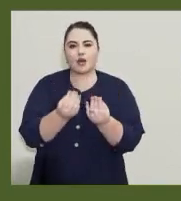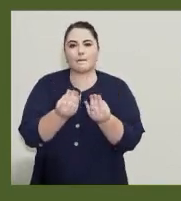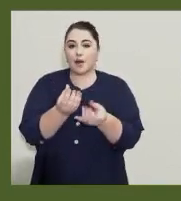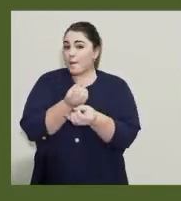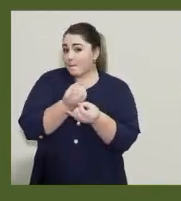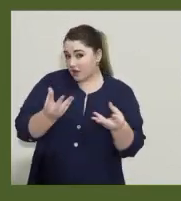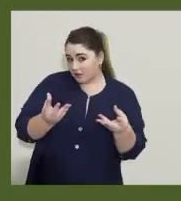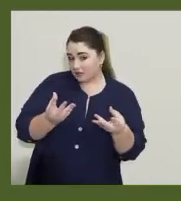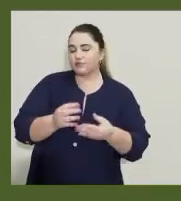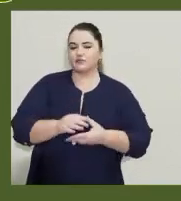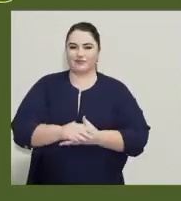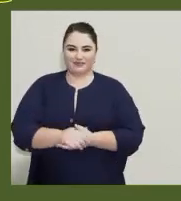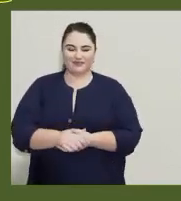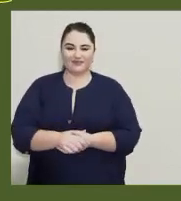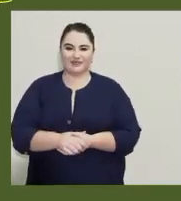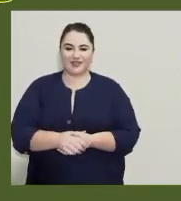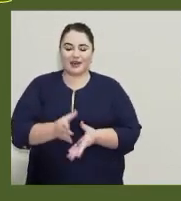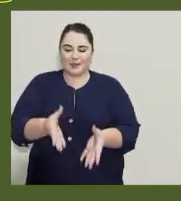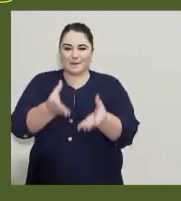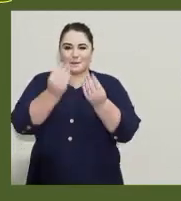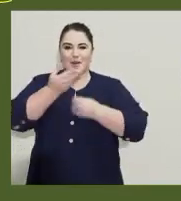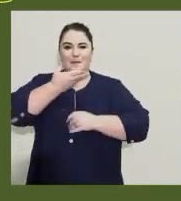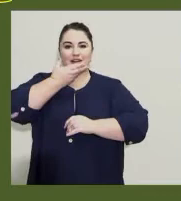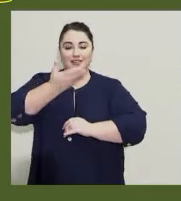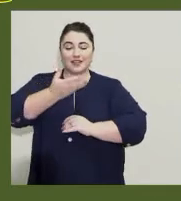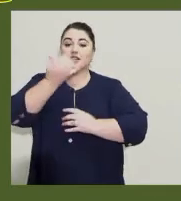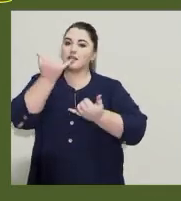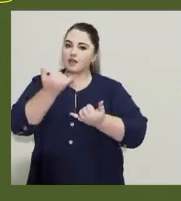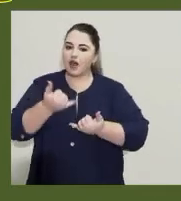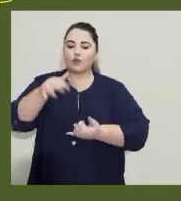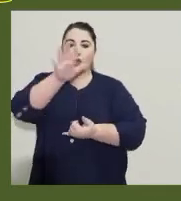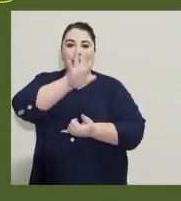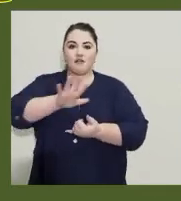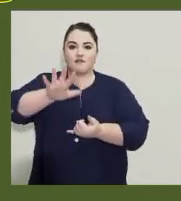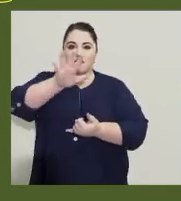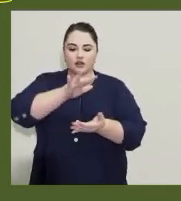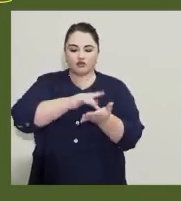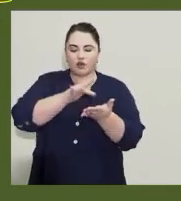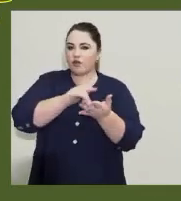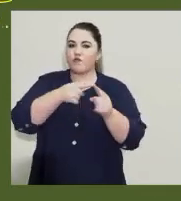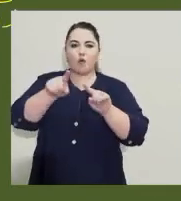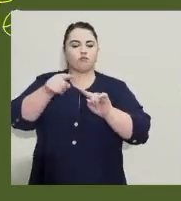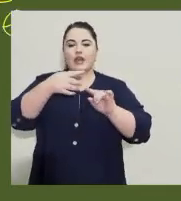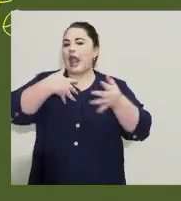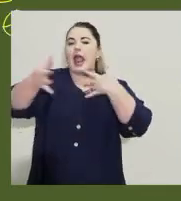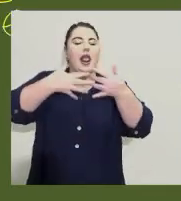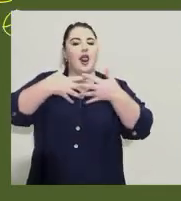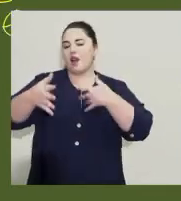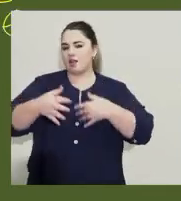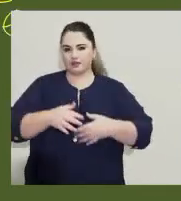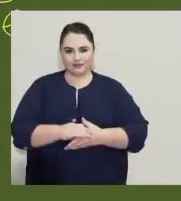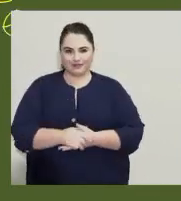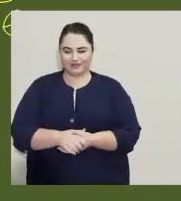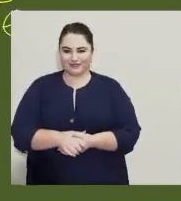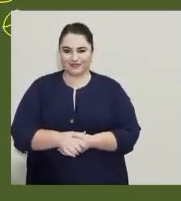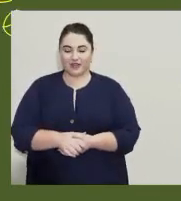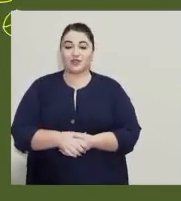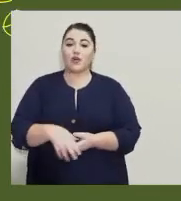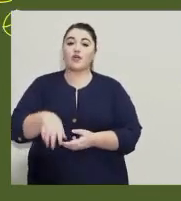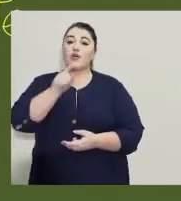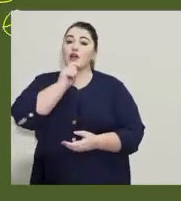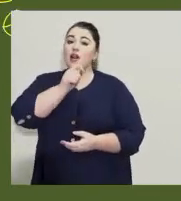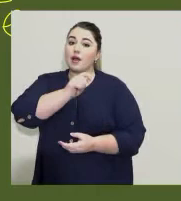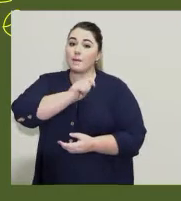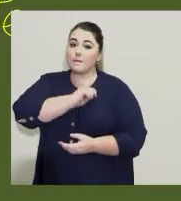and you divide by the number that you've added up, and you get the answer. Then you have the average of anything. So